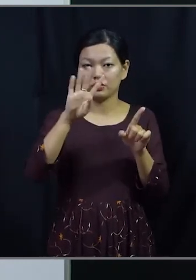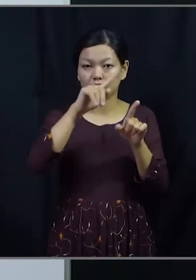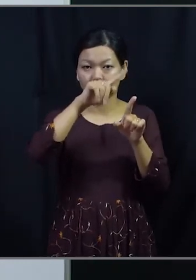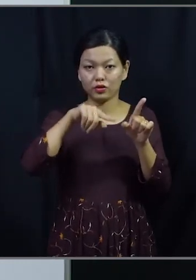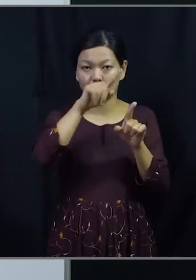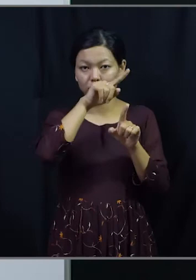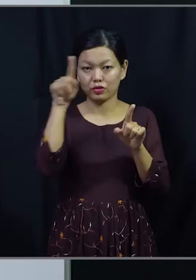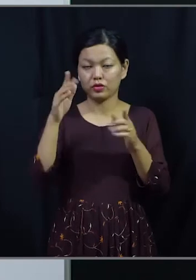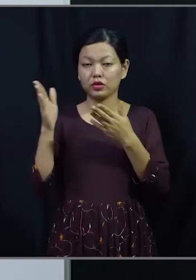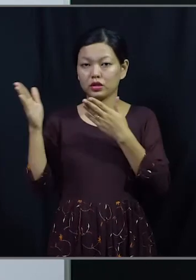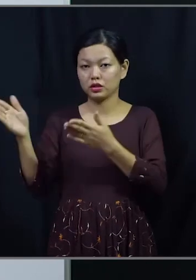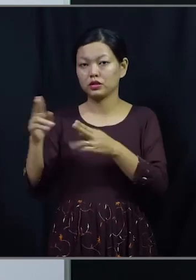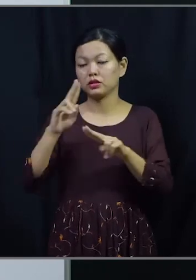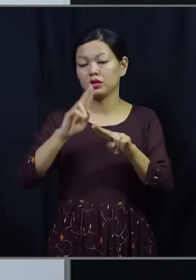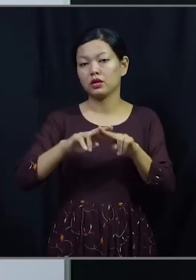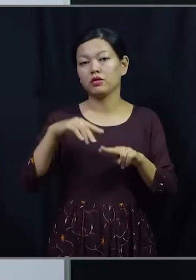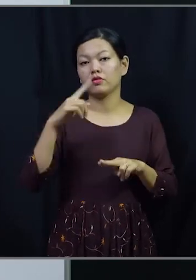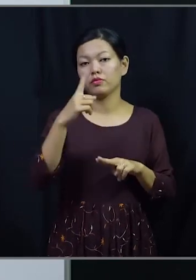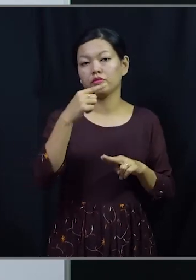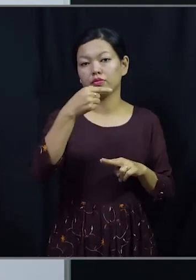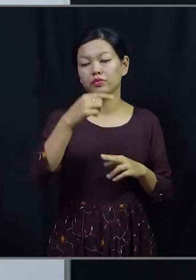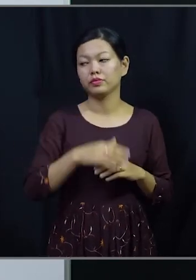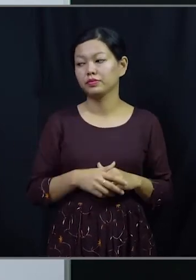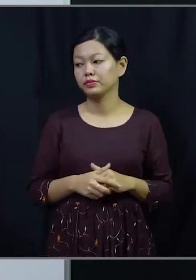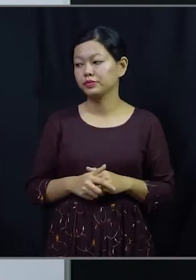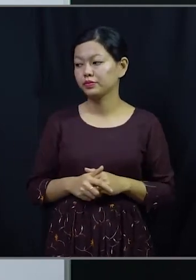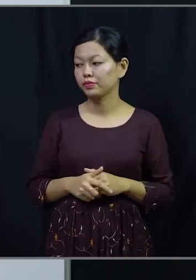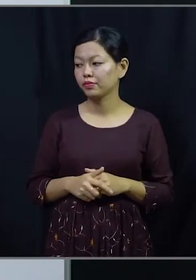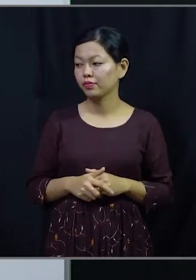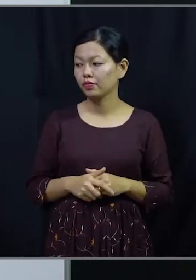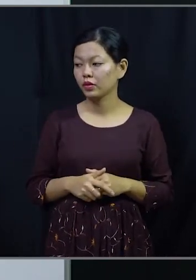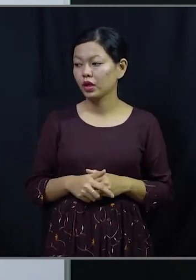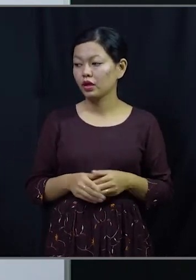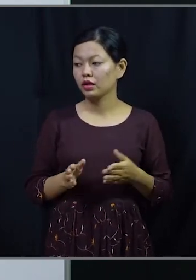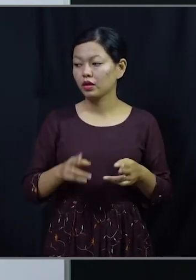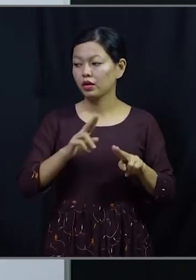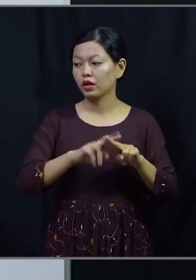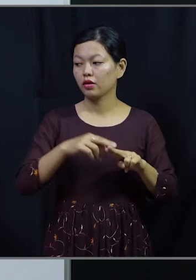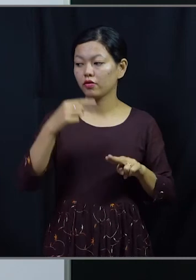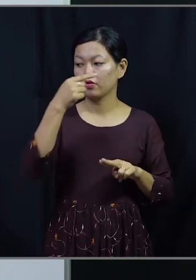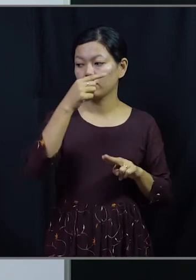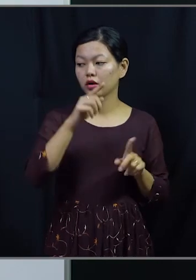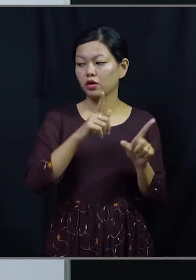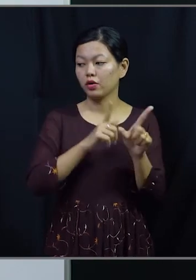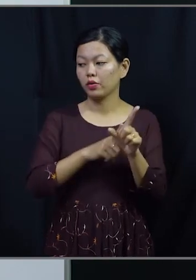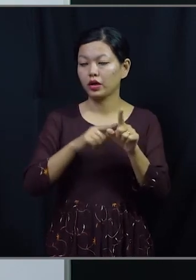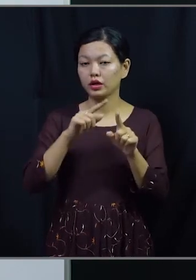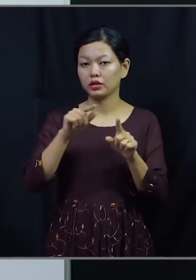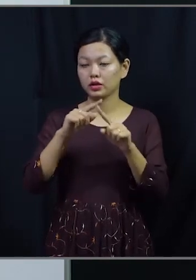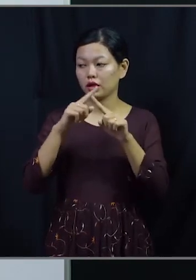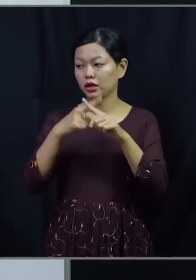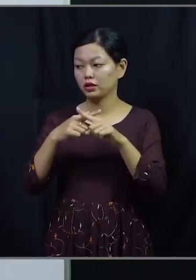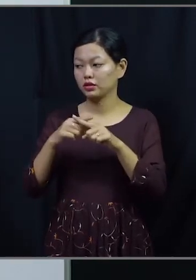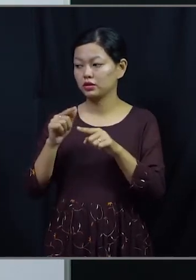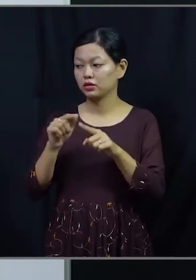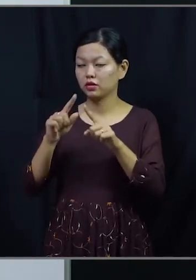Okay, so f inverse of y. F inverse of y is x, that is root over y minus 4.